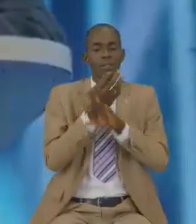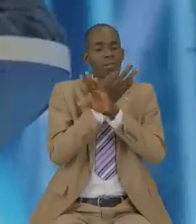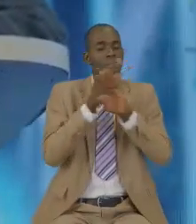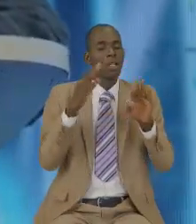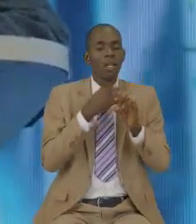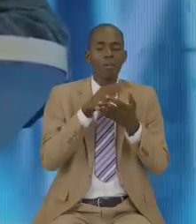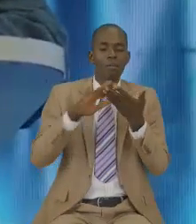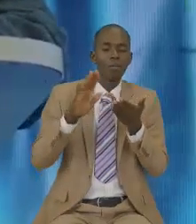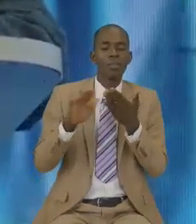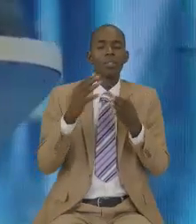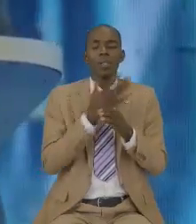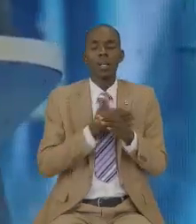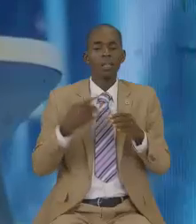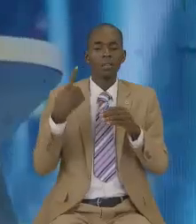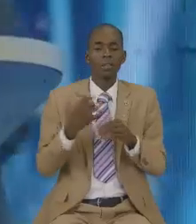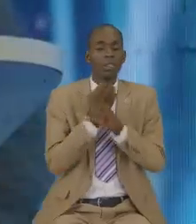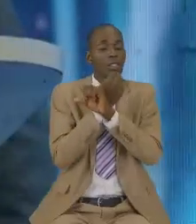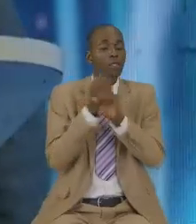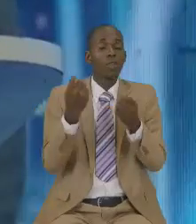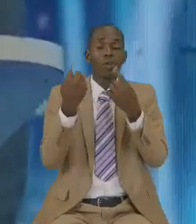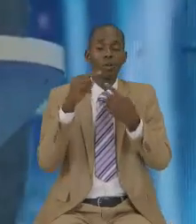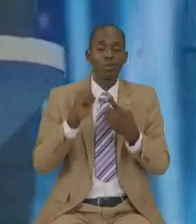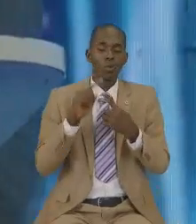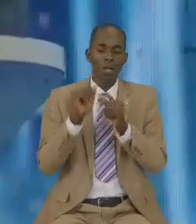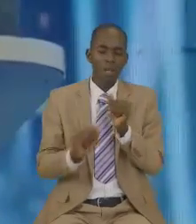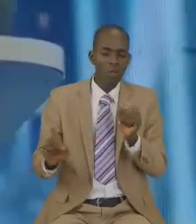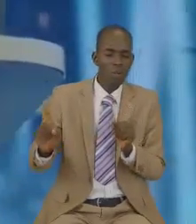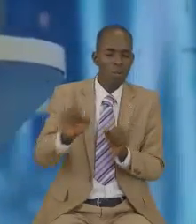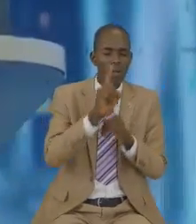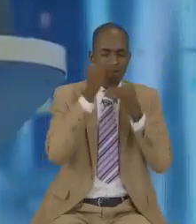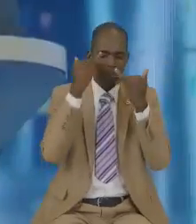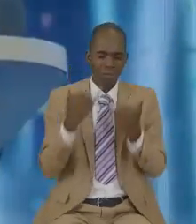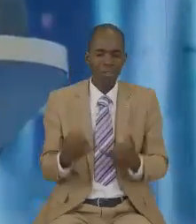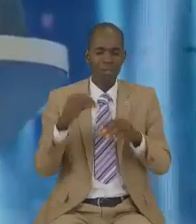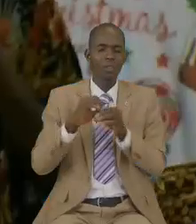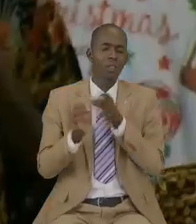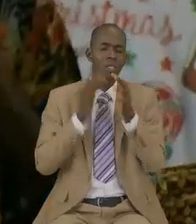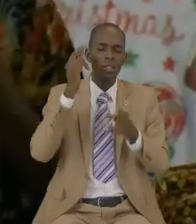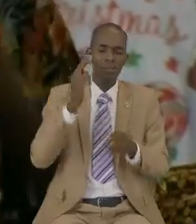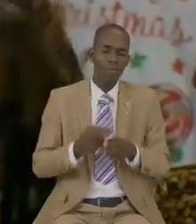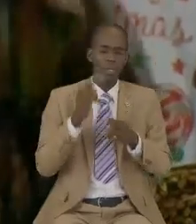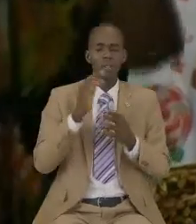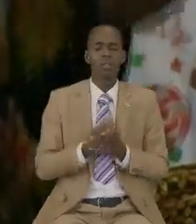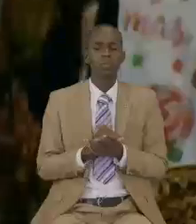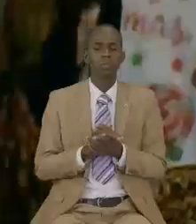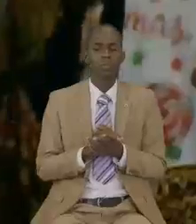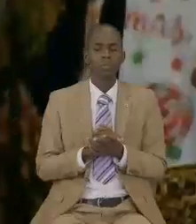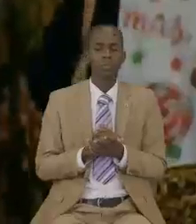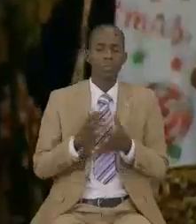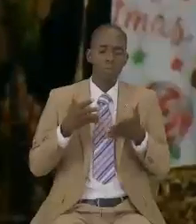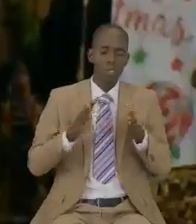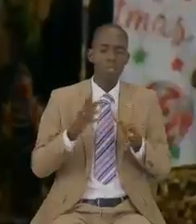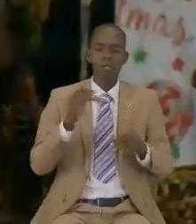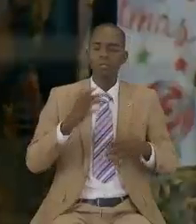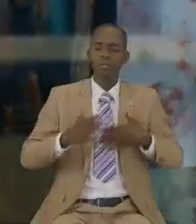forgiveness and the salvation come to everyone now in Jesus' name. Let the